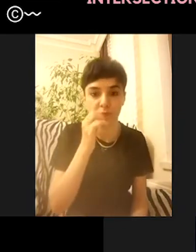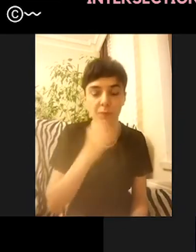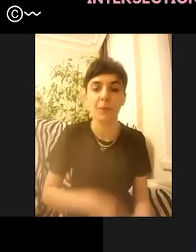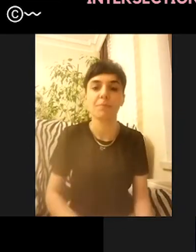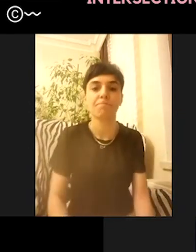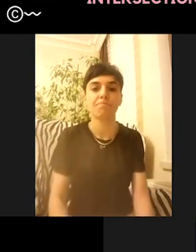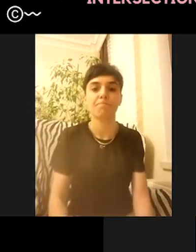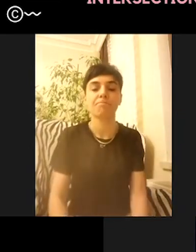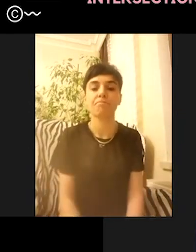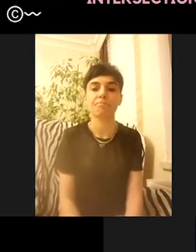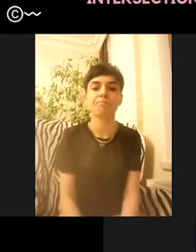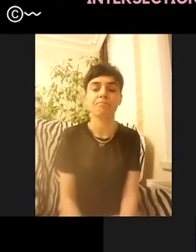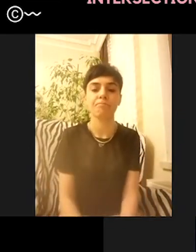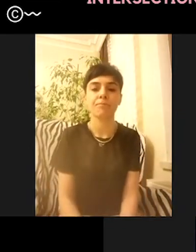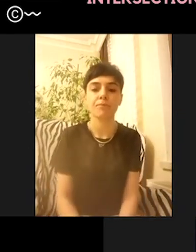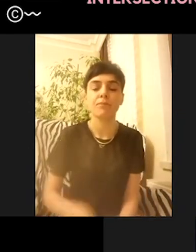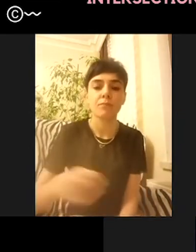start of the